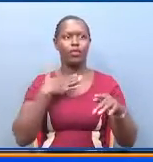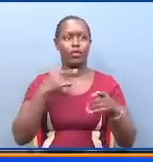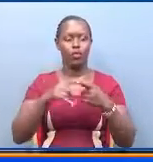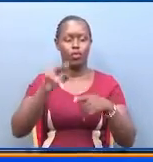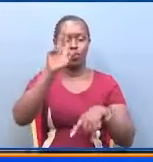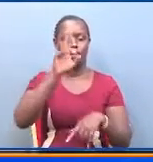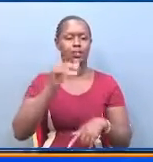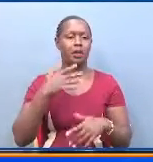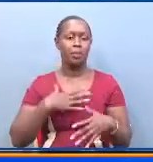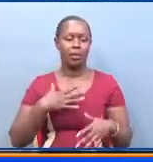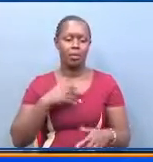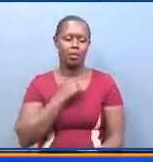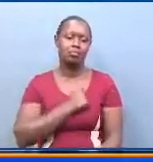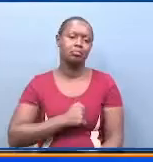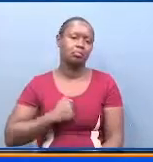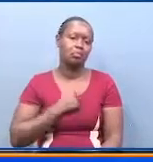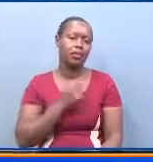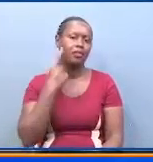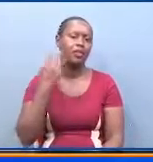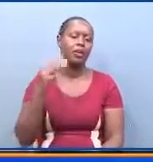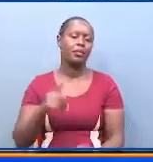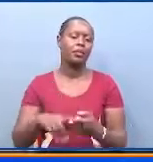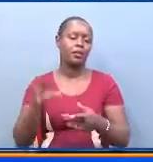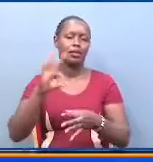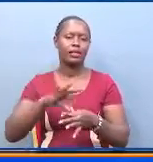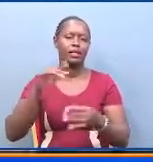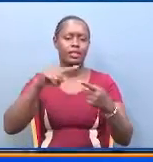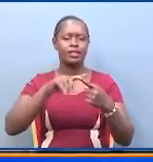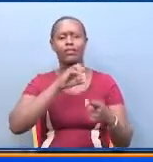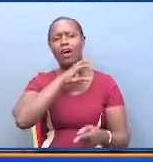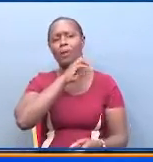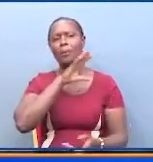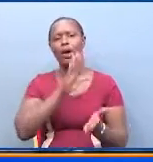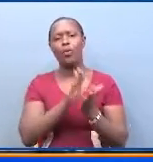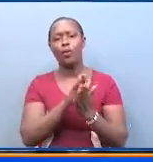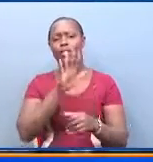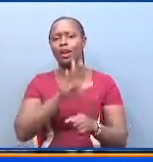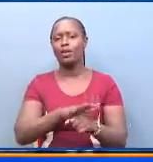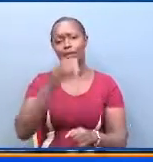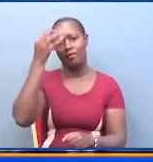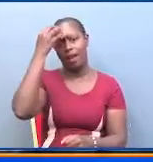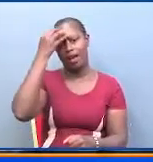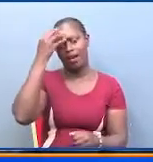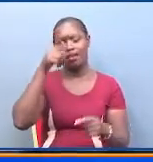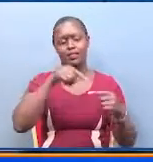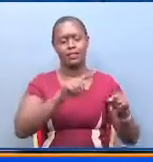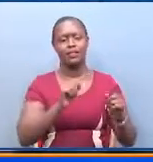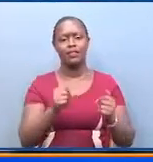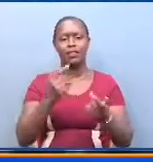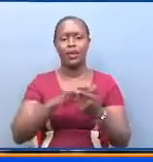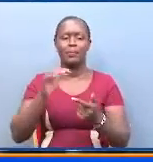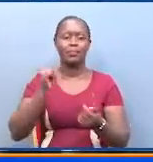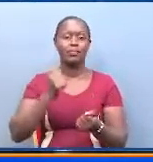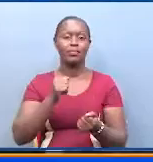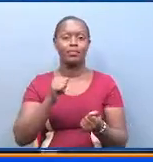kwa wananchi. Anapiga kelele mingi na hasira mingi sana. Hasira ni